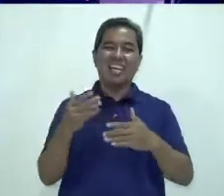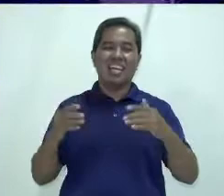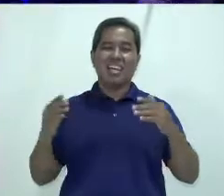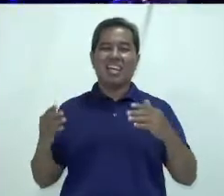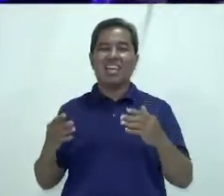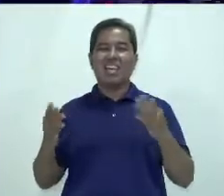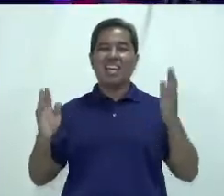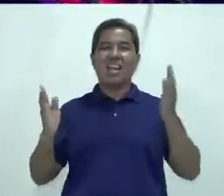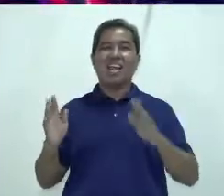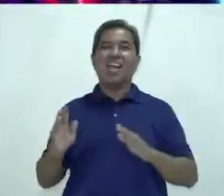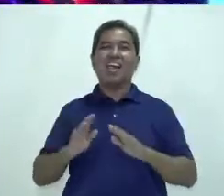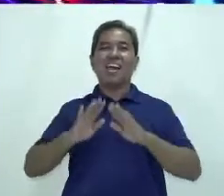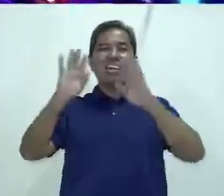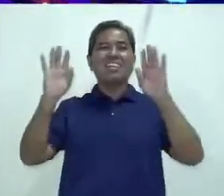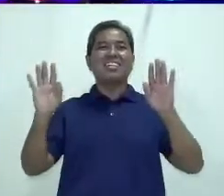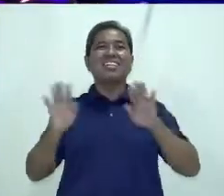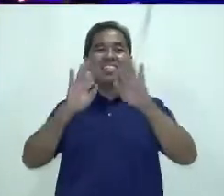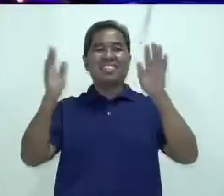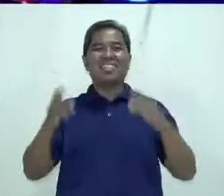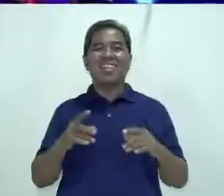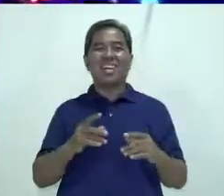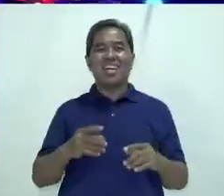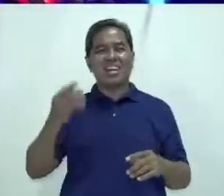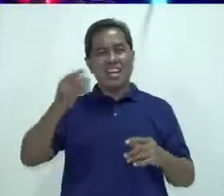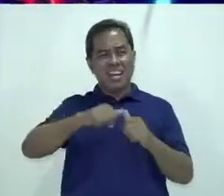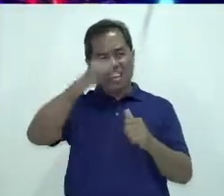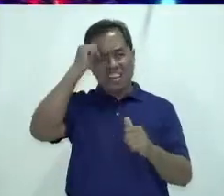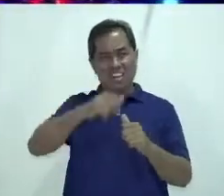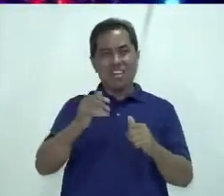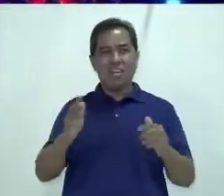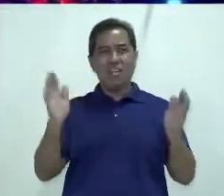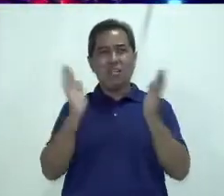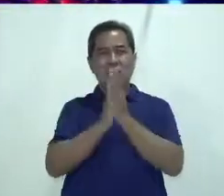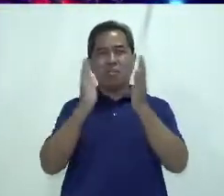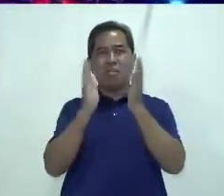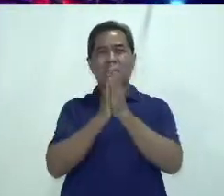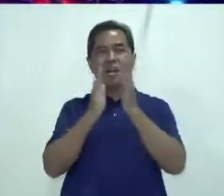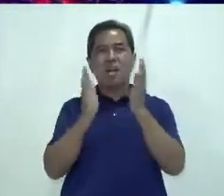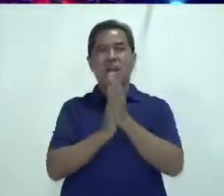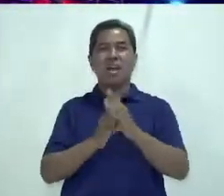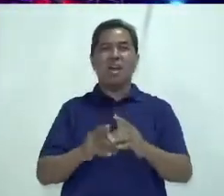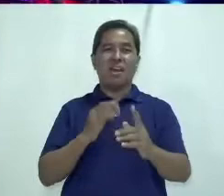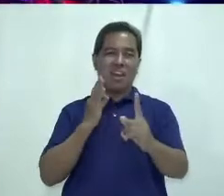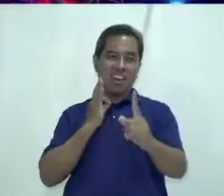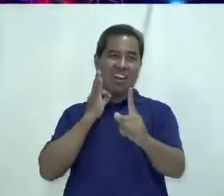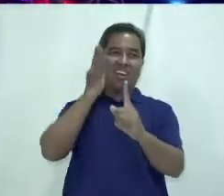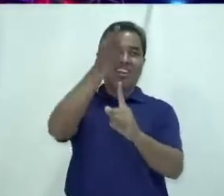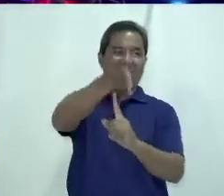brace forward. Amen. Bye. God bless you. Bye-bye.